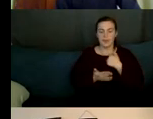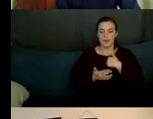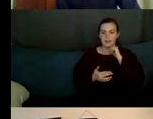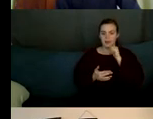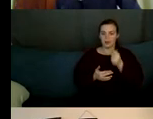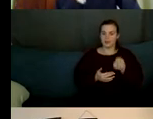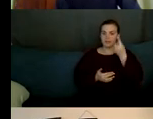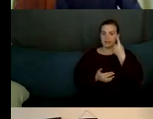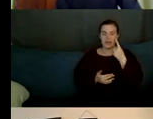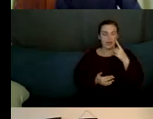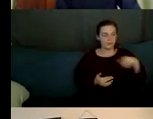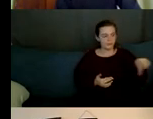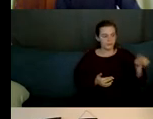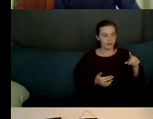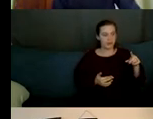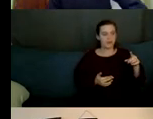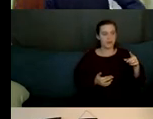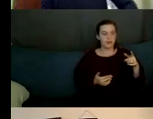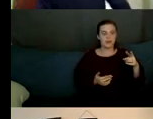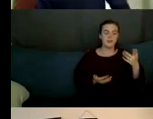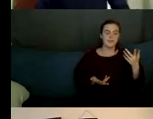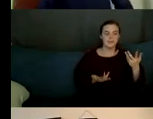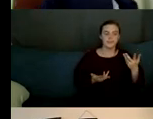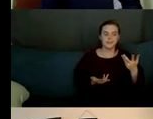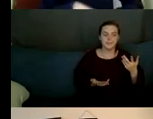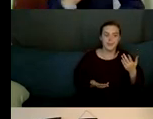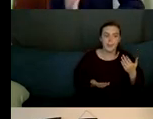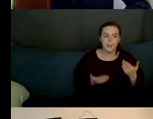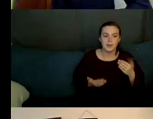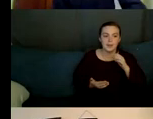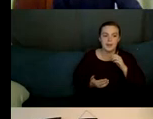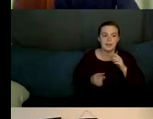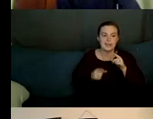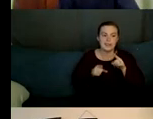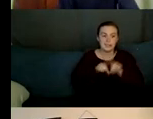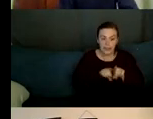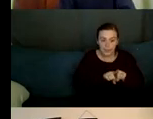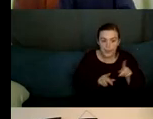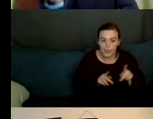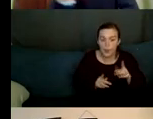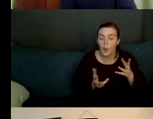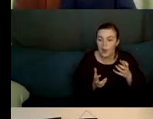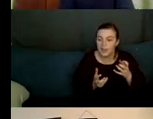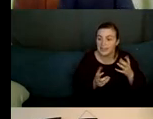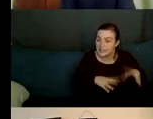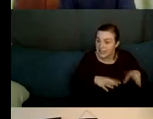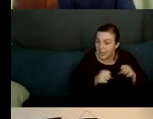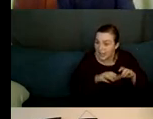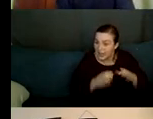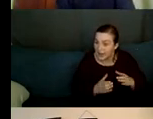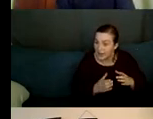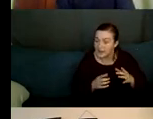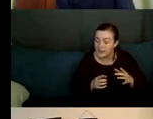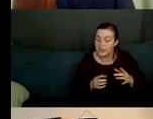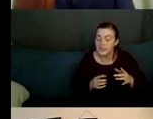like really the same people would want to take them. So have somebody take a look at that kind of stuff, then have your teachers look